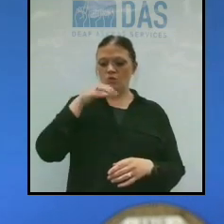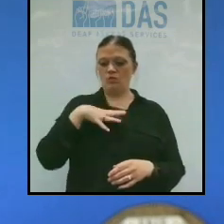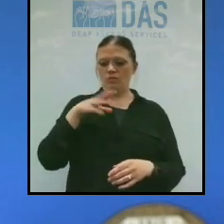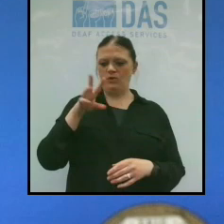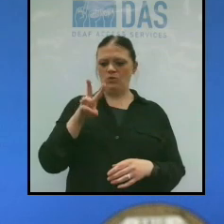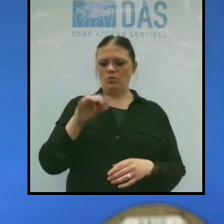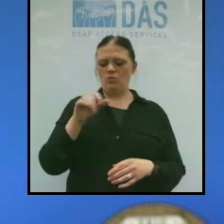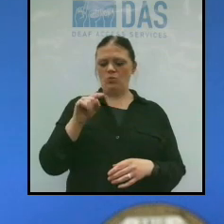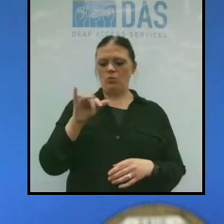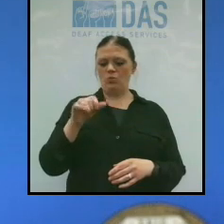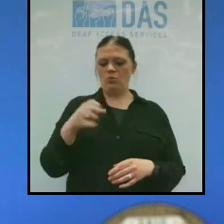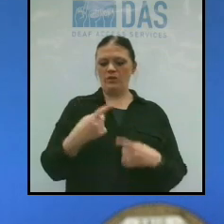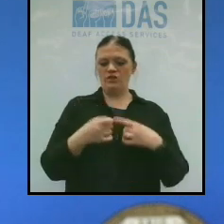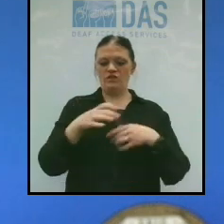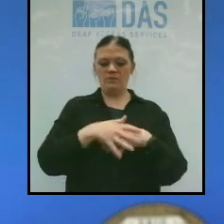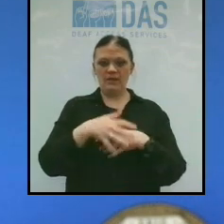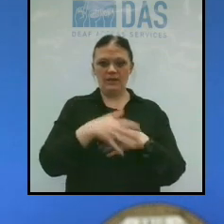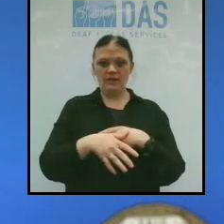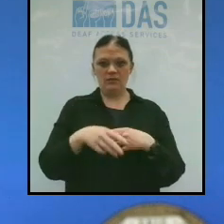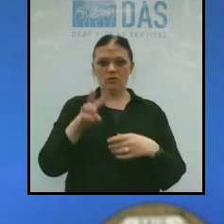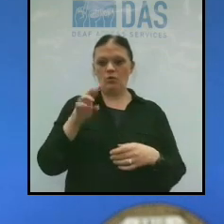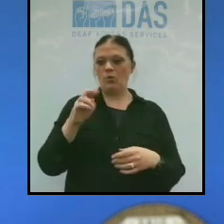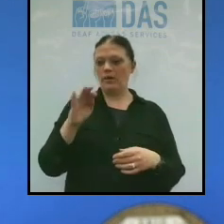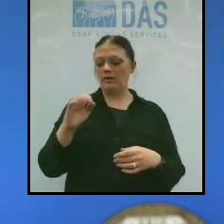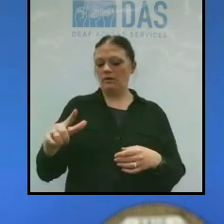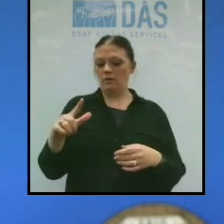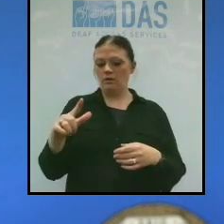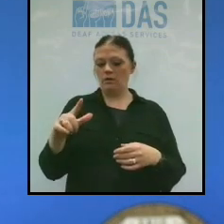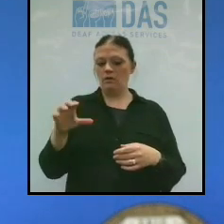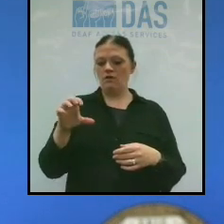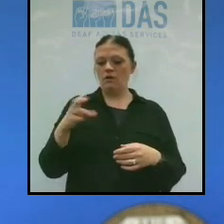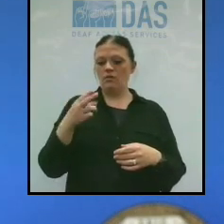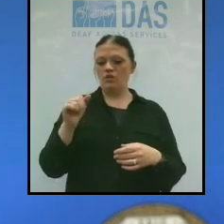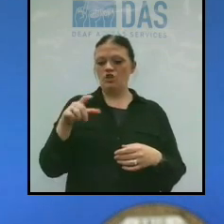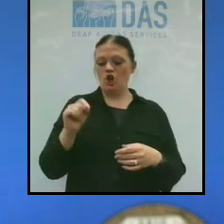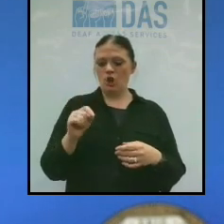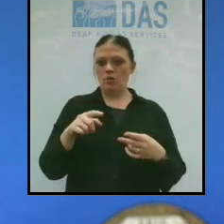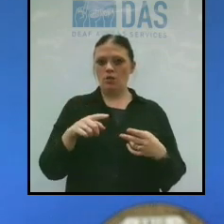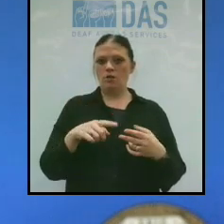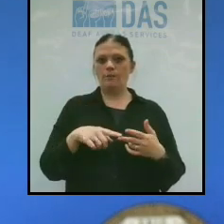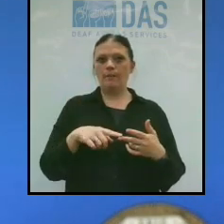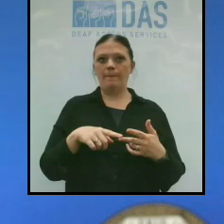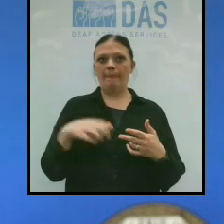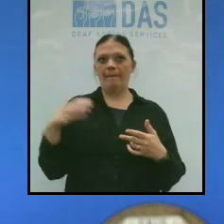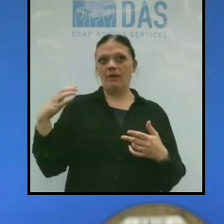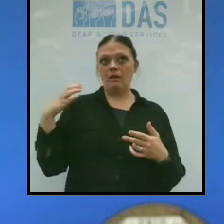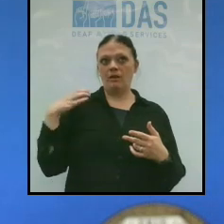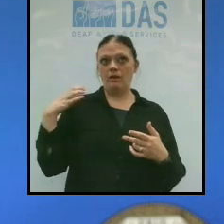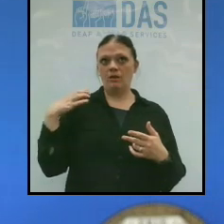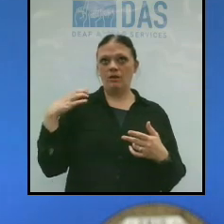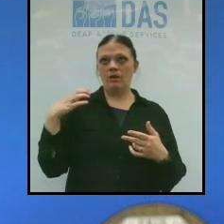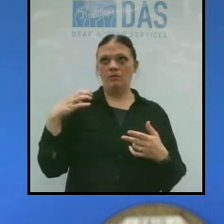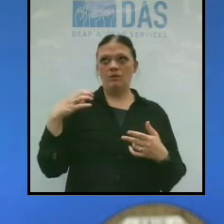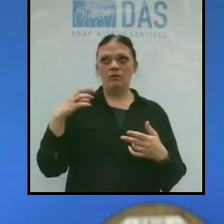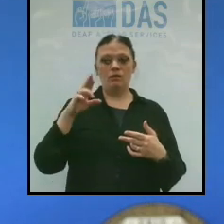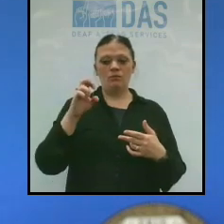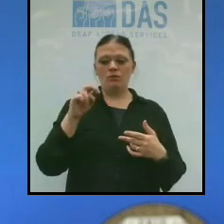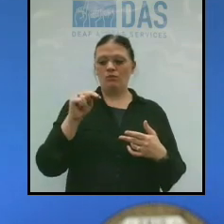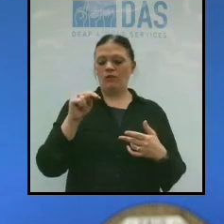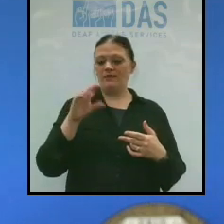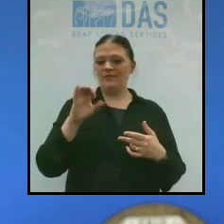from Niagara County, P.J. Wendell, the county executive of Chautauqua County, the Chairman Van Rensselaer